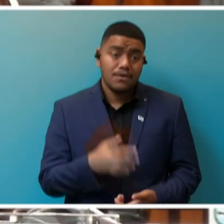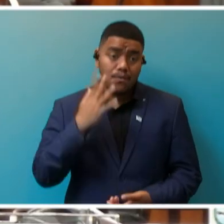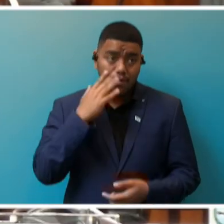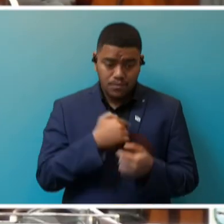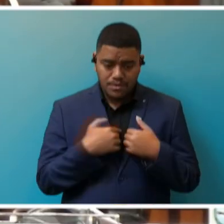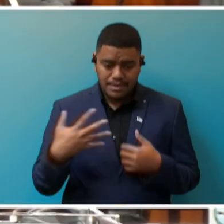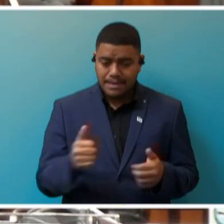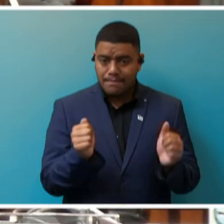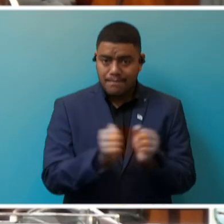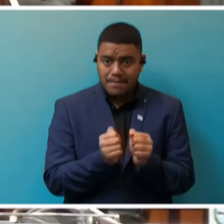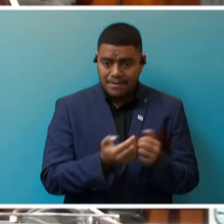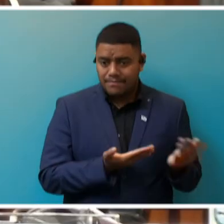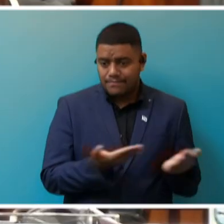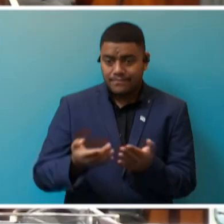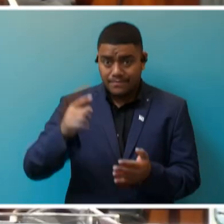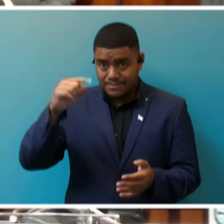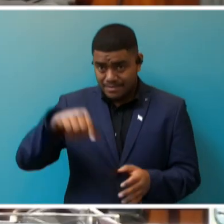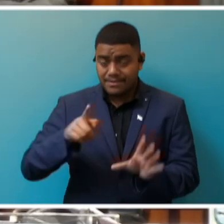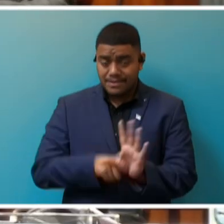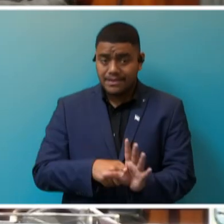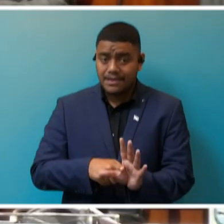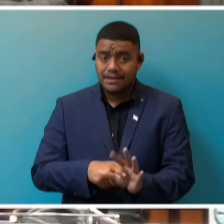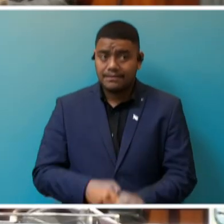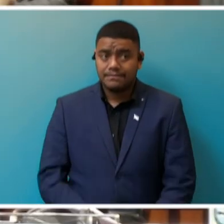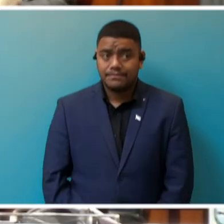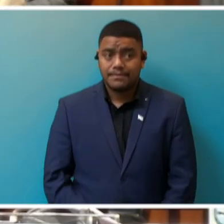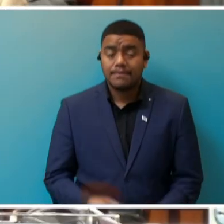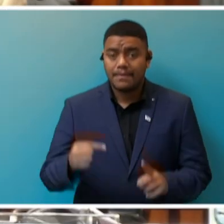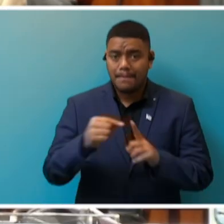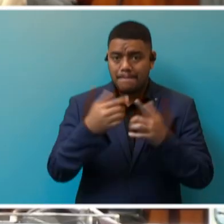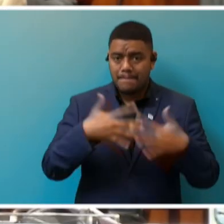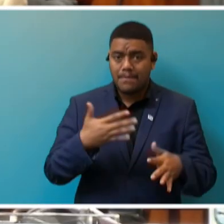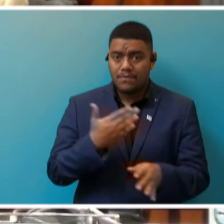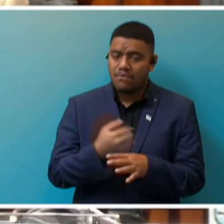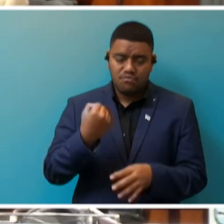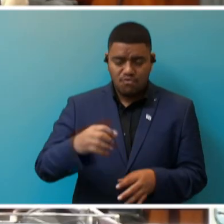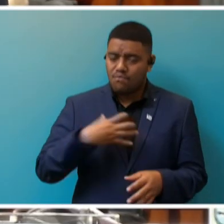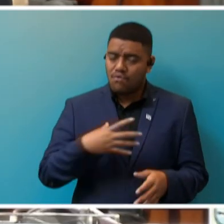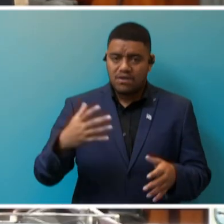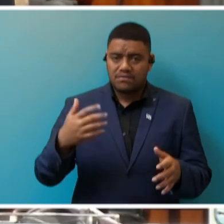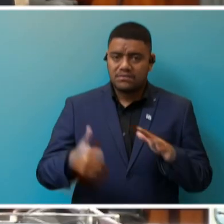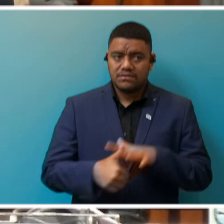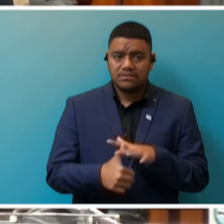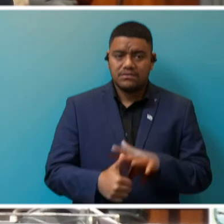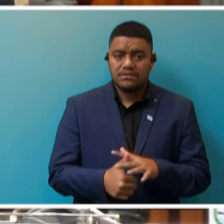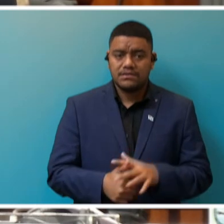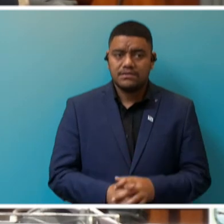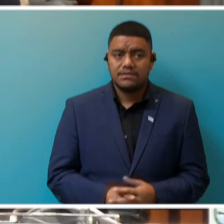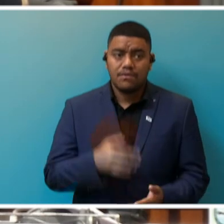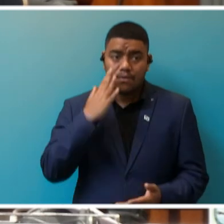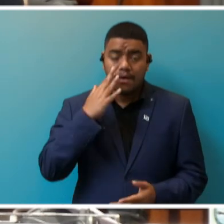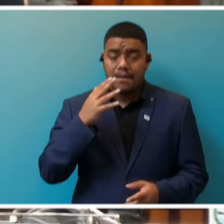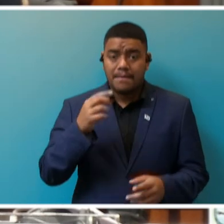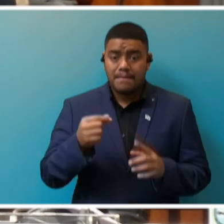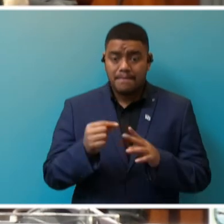paper to Cabinet this year was that the public purpose no longer existed. And when public purpose no